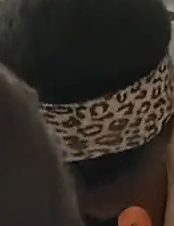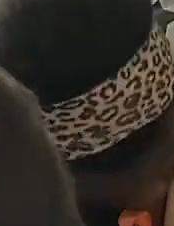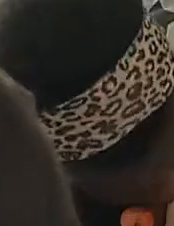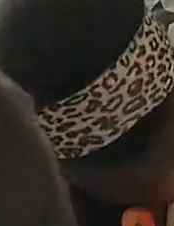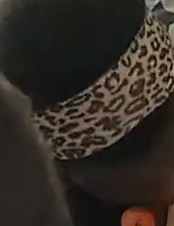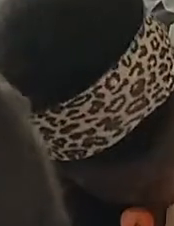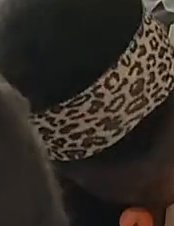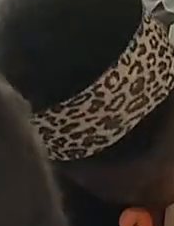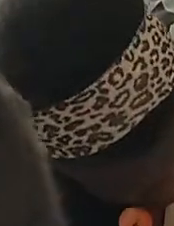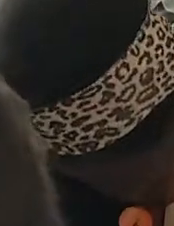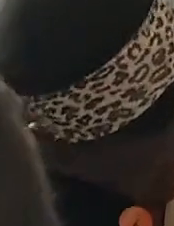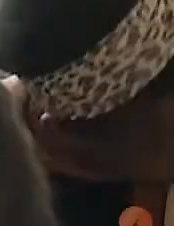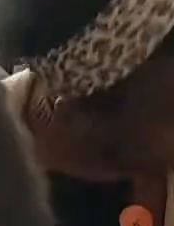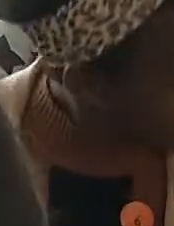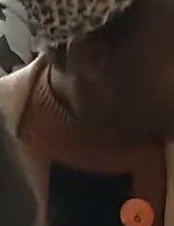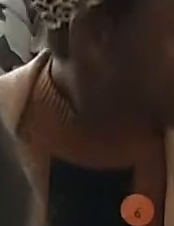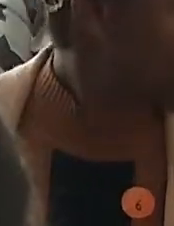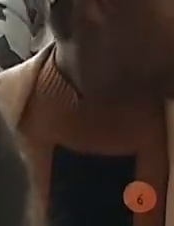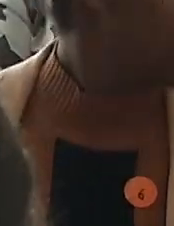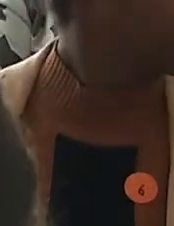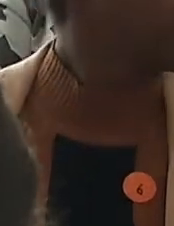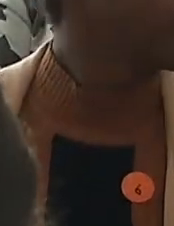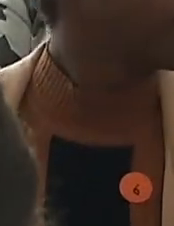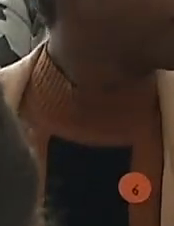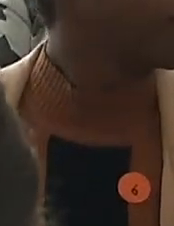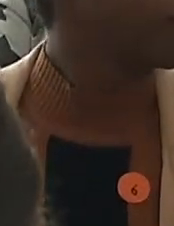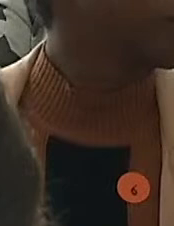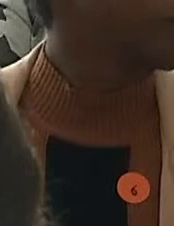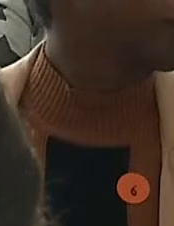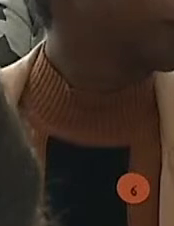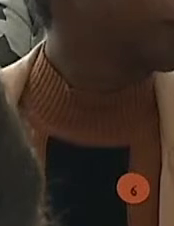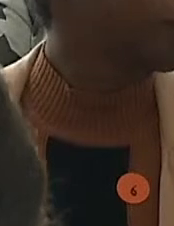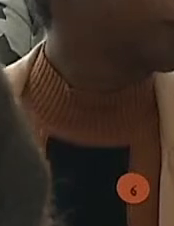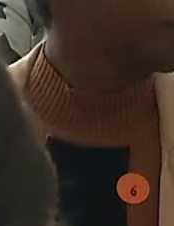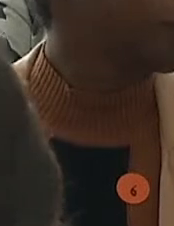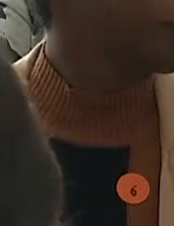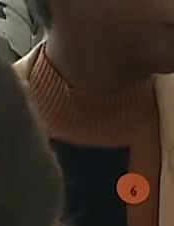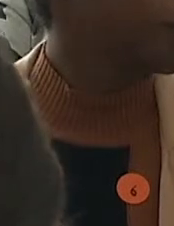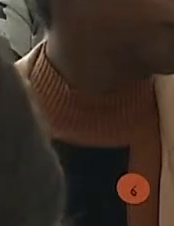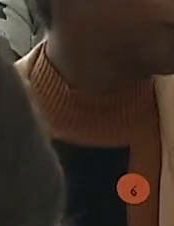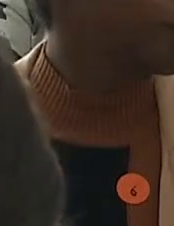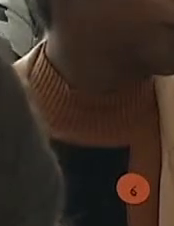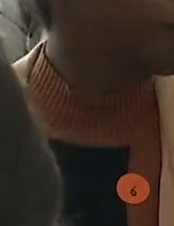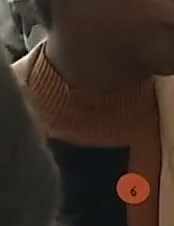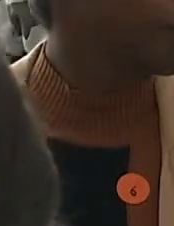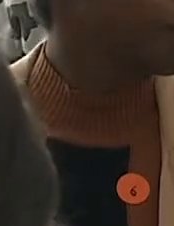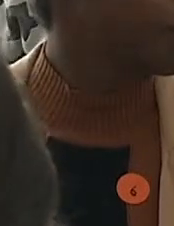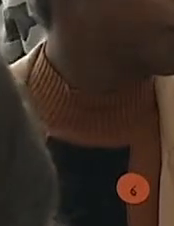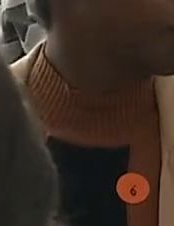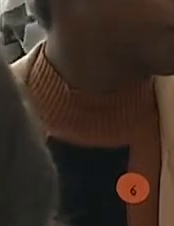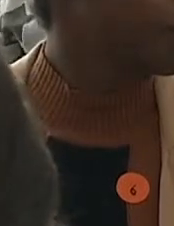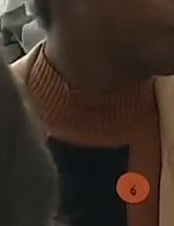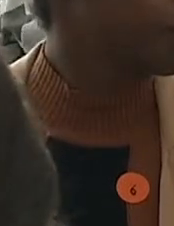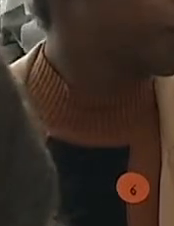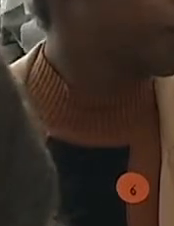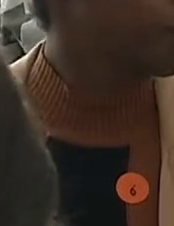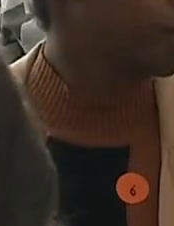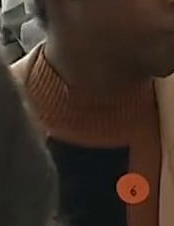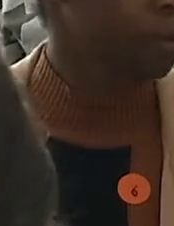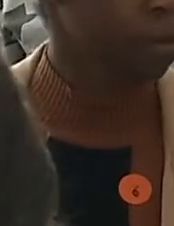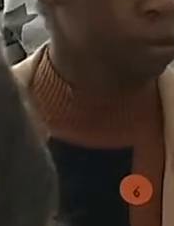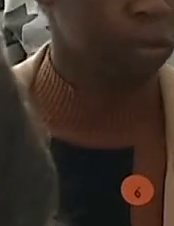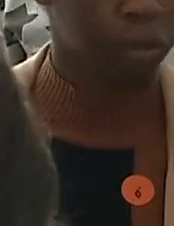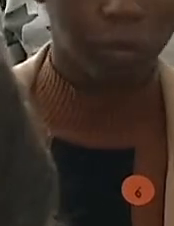ama batho mo setšhabeng ke taba ya gore ga re kgone go jala gape go na le dikgwetlho tse ding tse